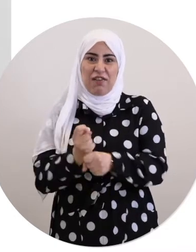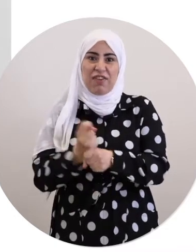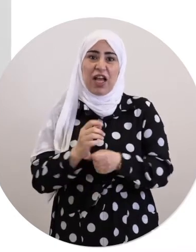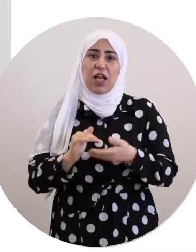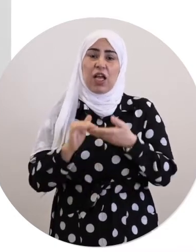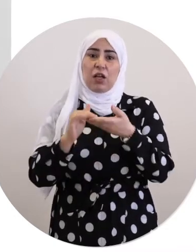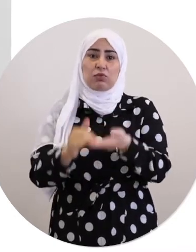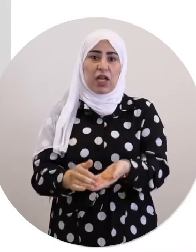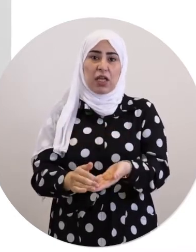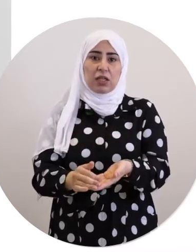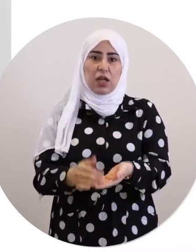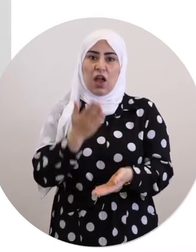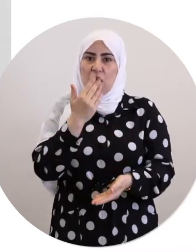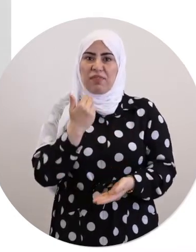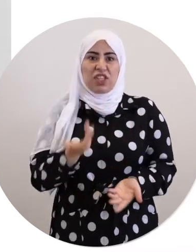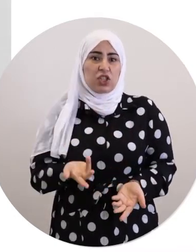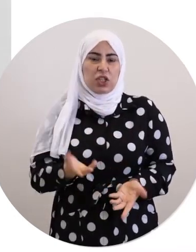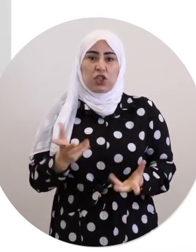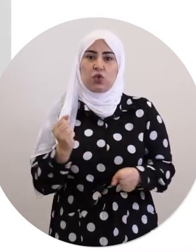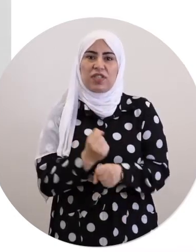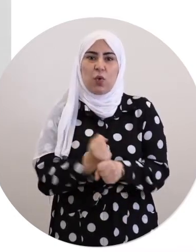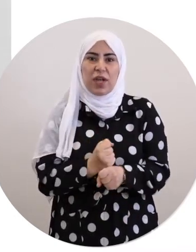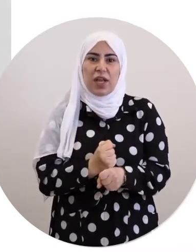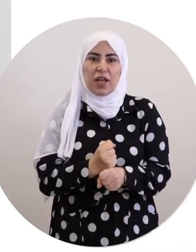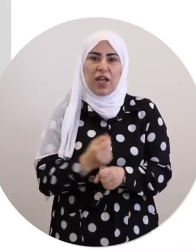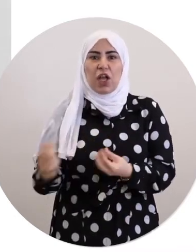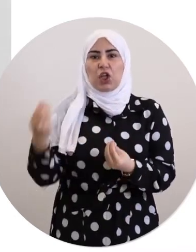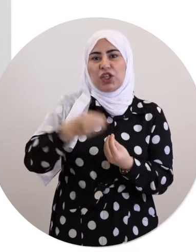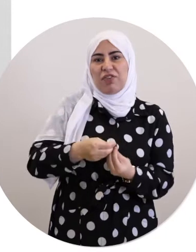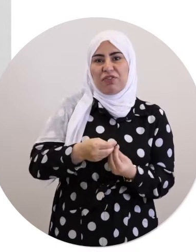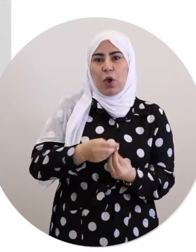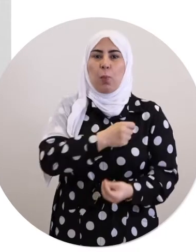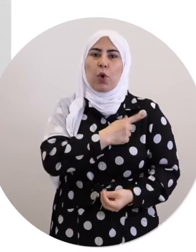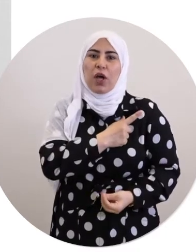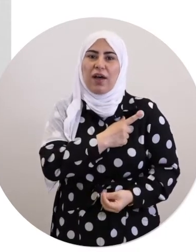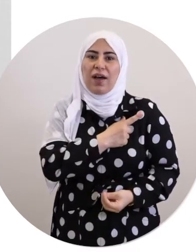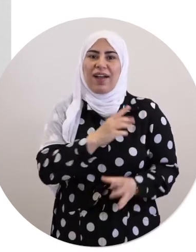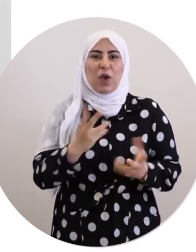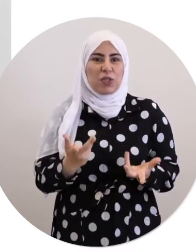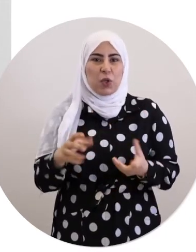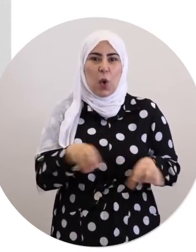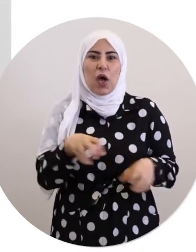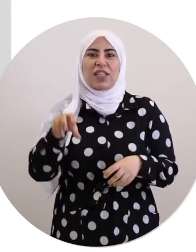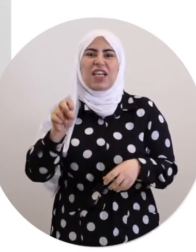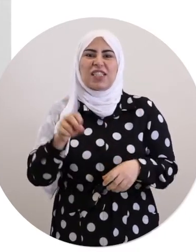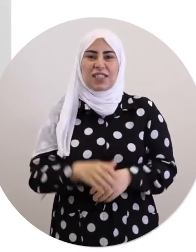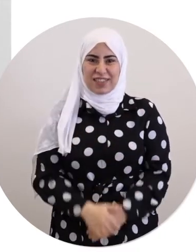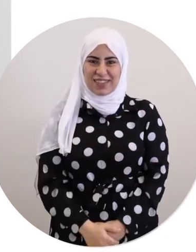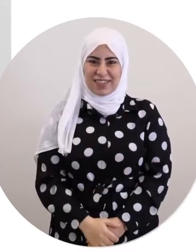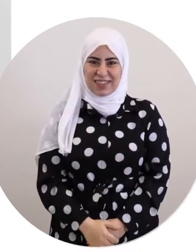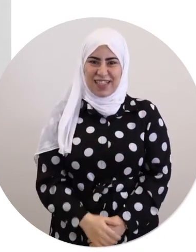we're using his name. So do we add do or does? What do you think? Rarely does John